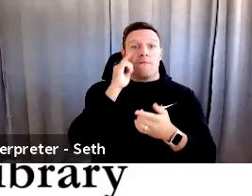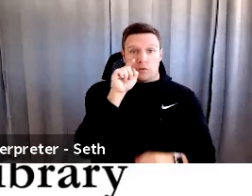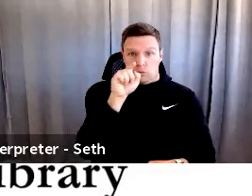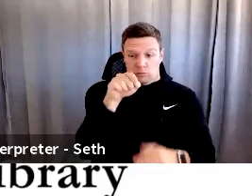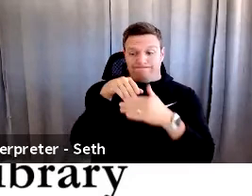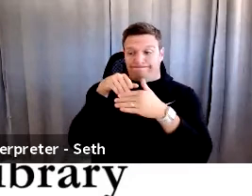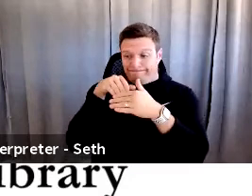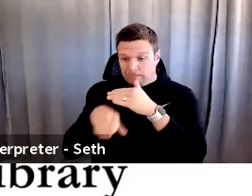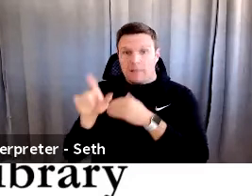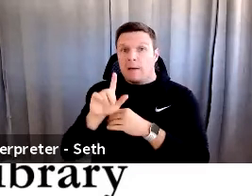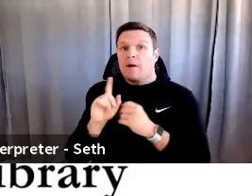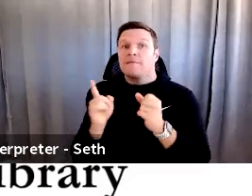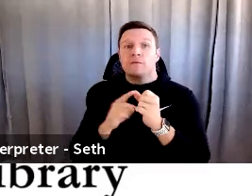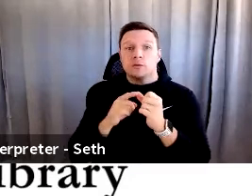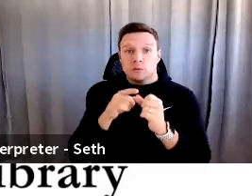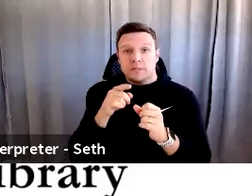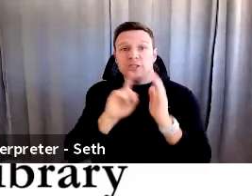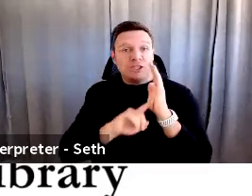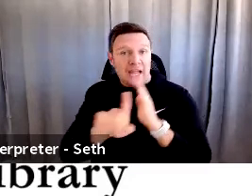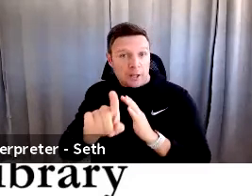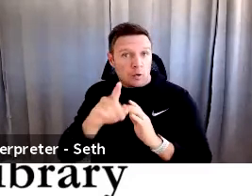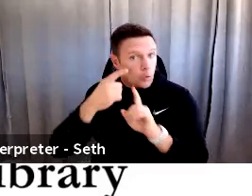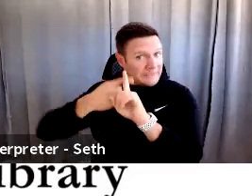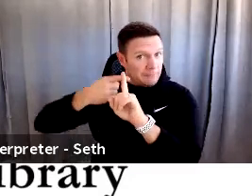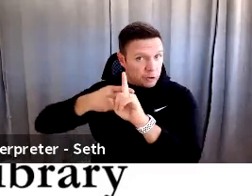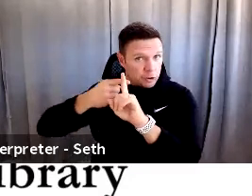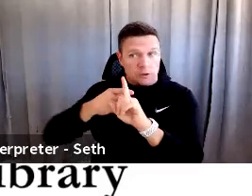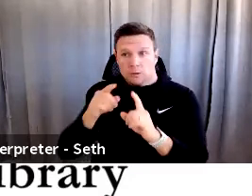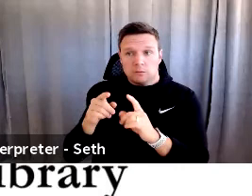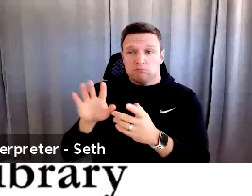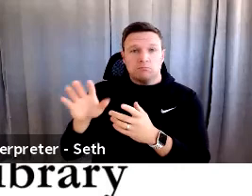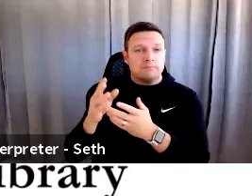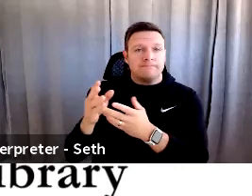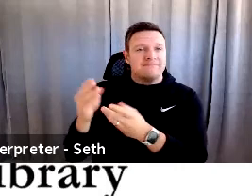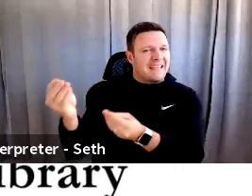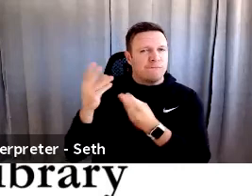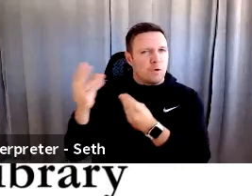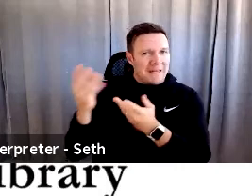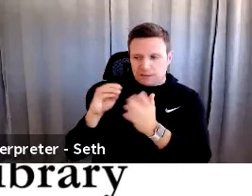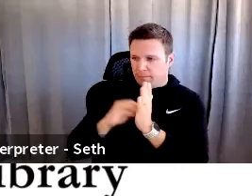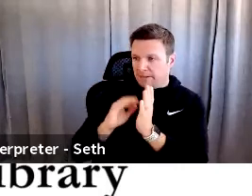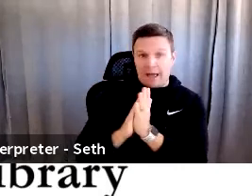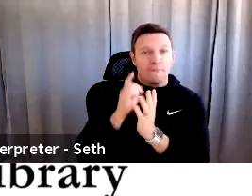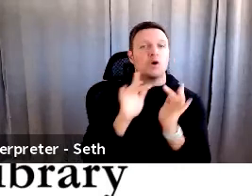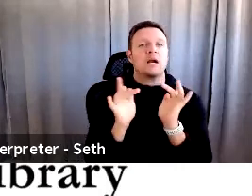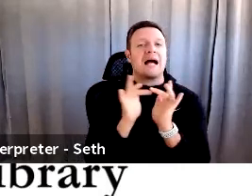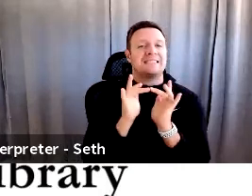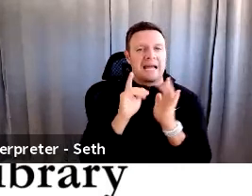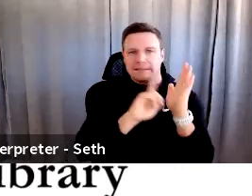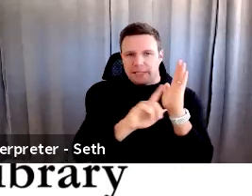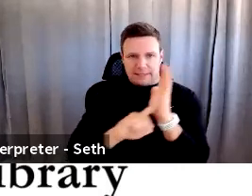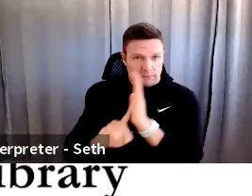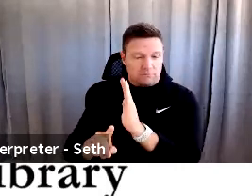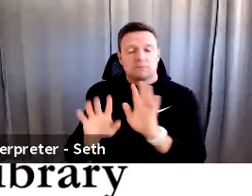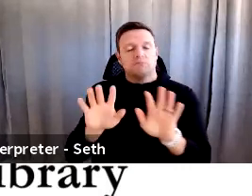do take your temperature and we do collect your information just in case for contact tracing. So just to kind of ease